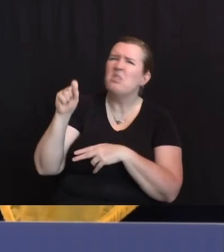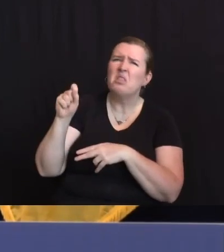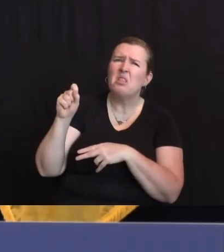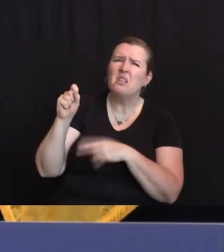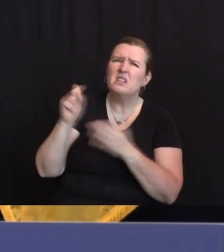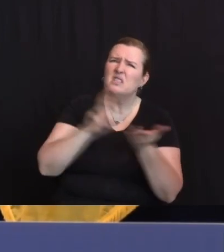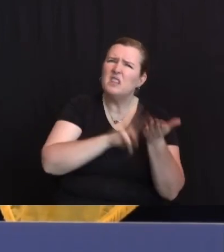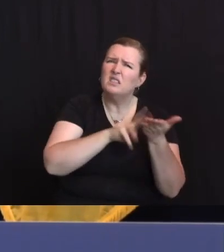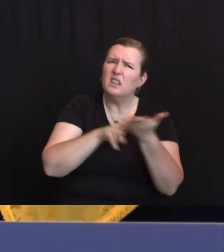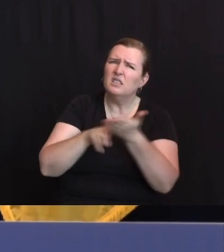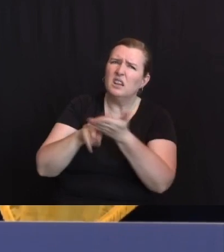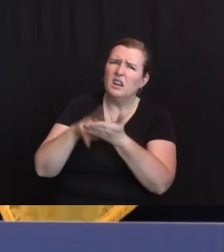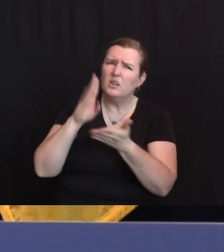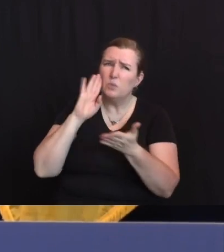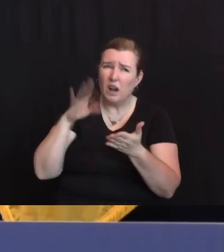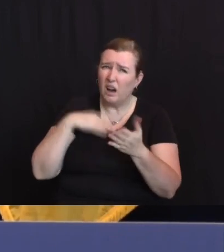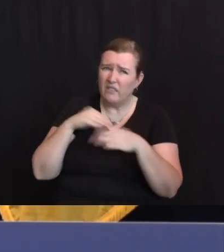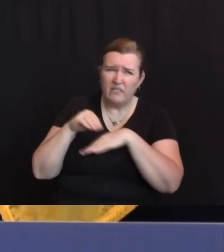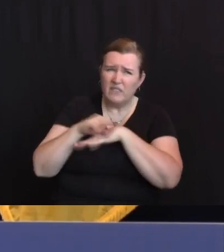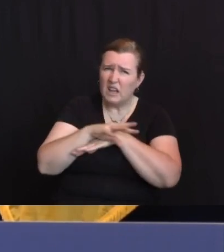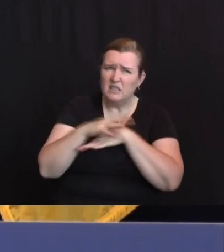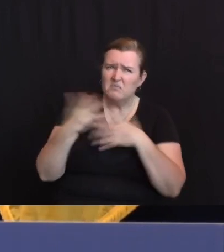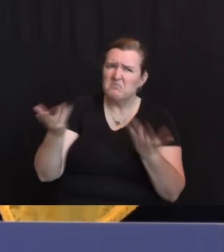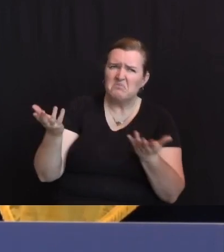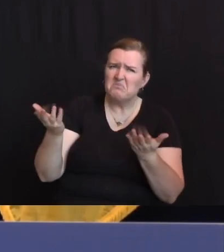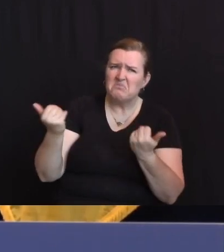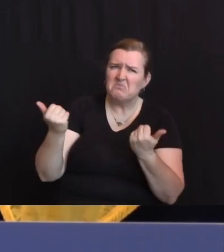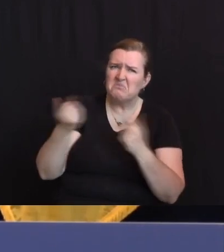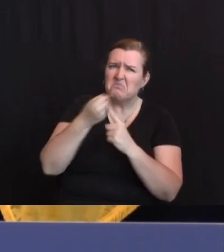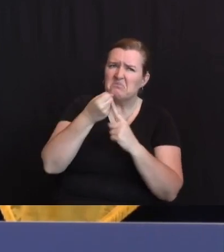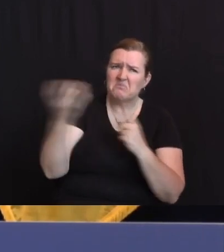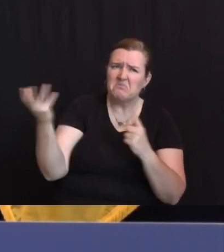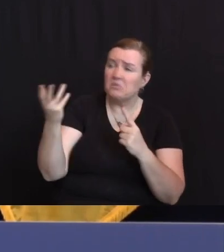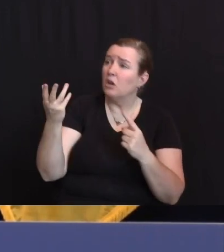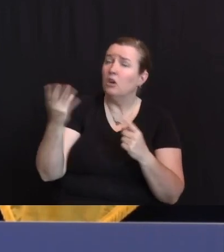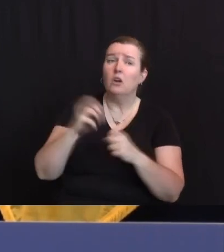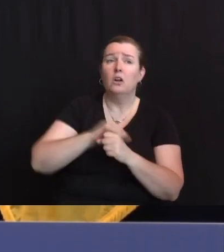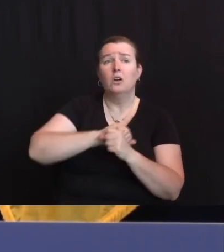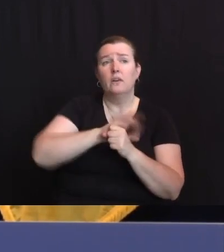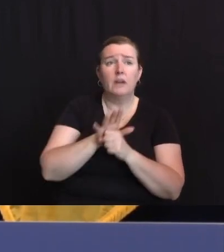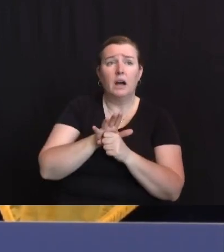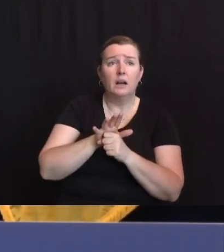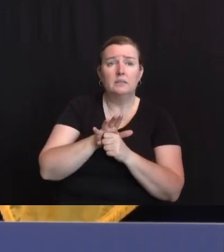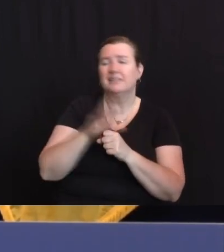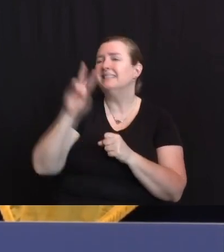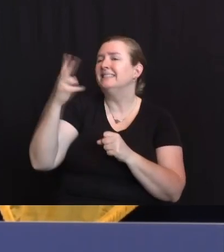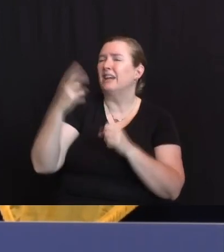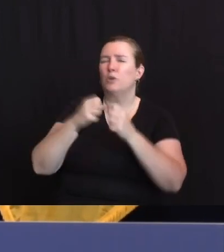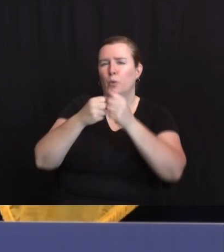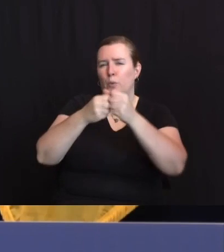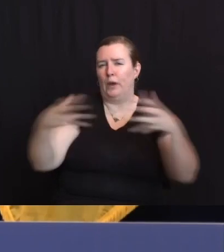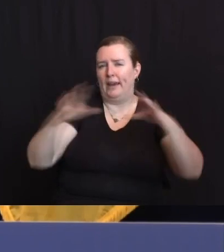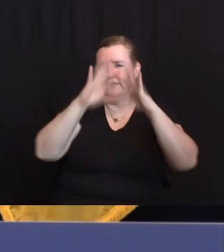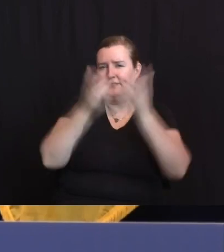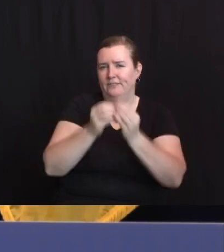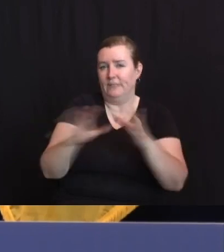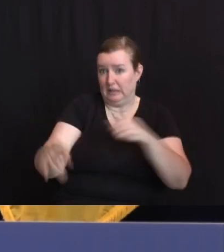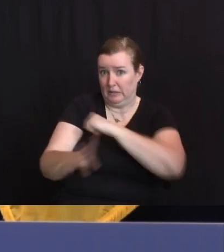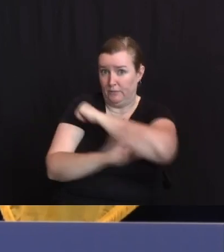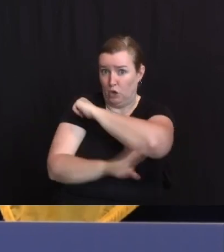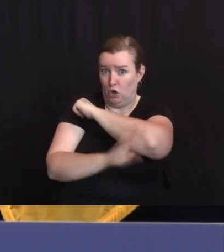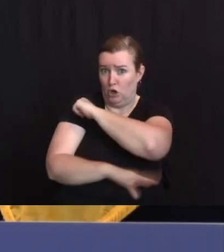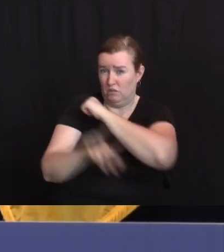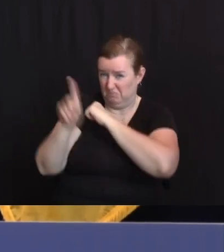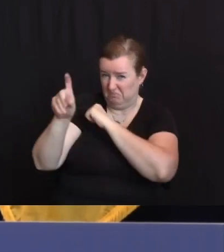today will have if a second wave comes this fall or winter? Do you think that the measures will have an immediate impact or might take some